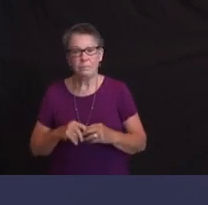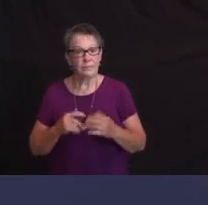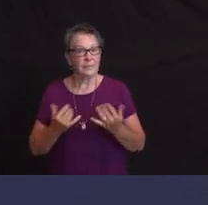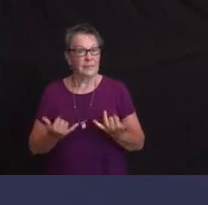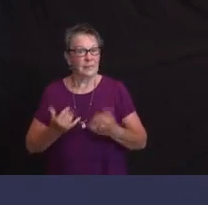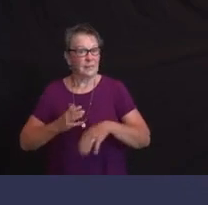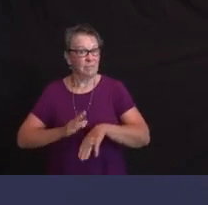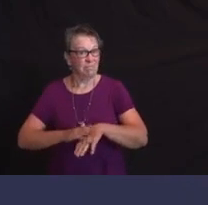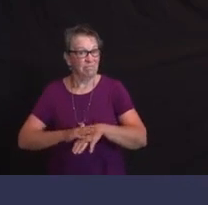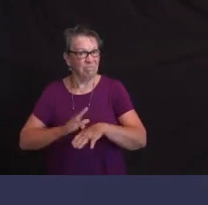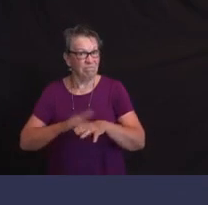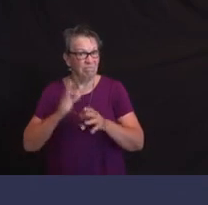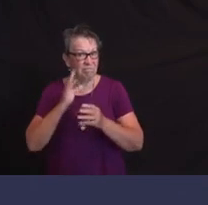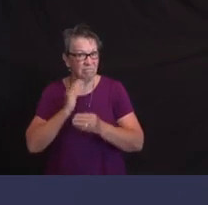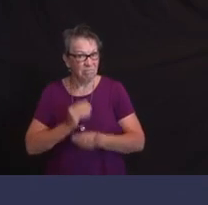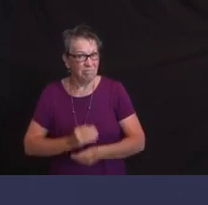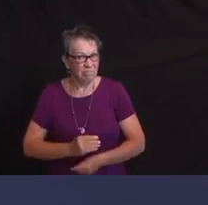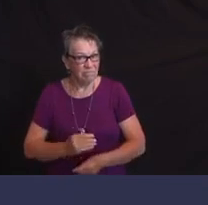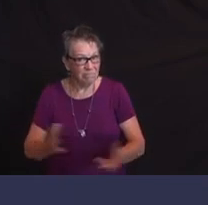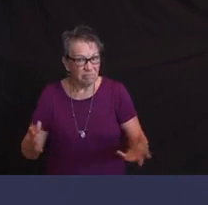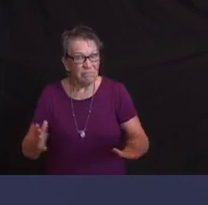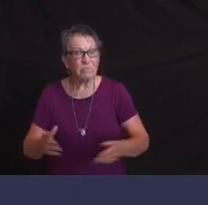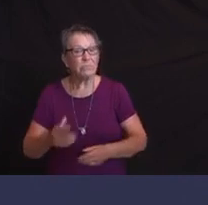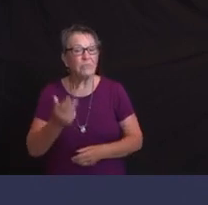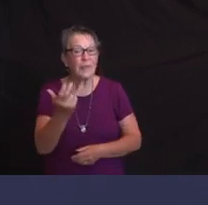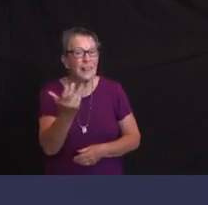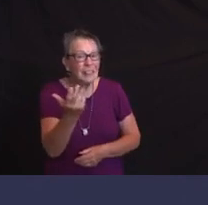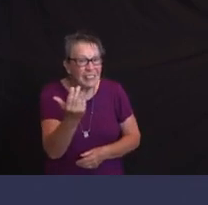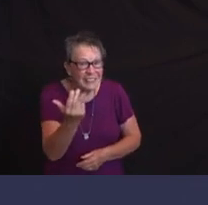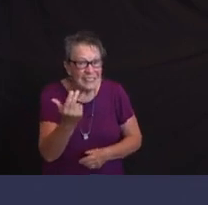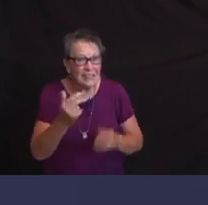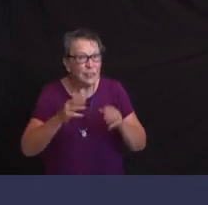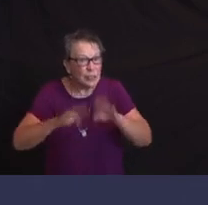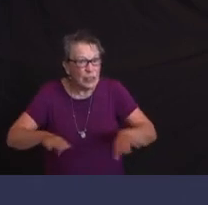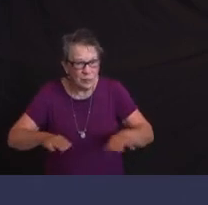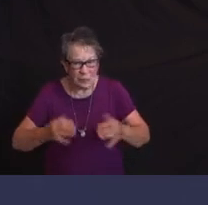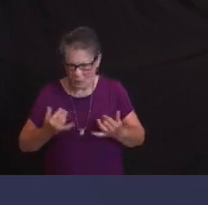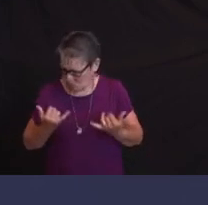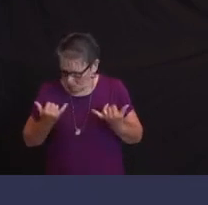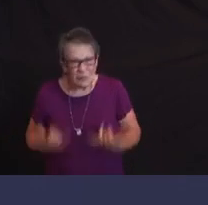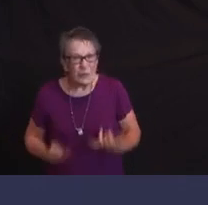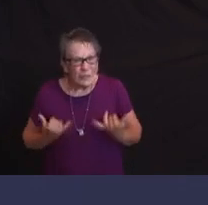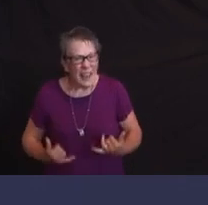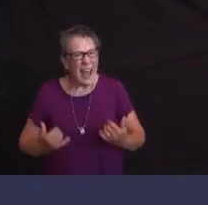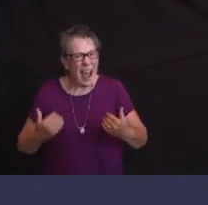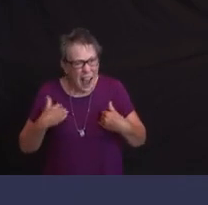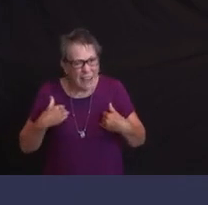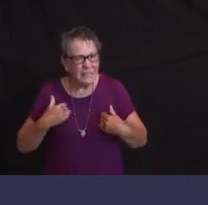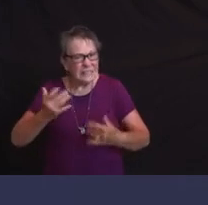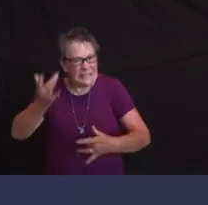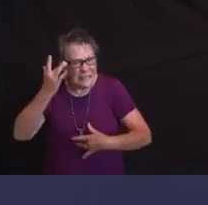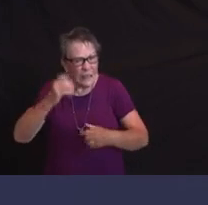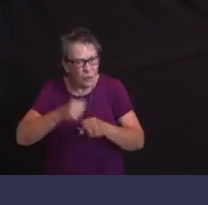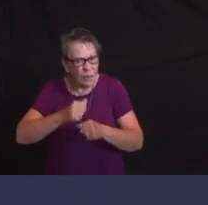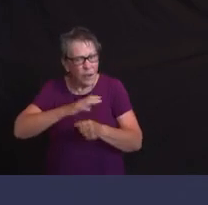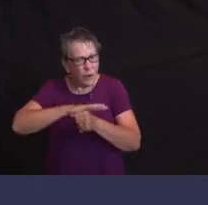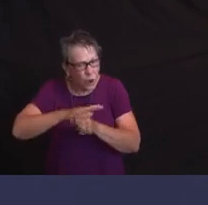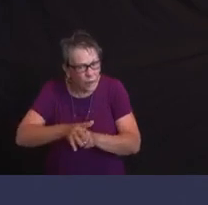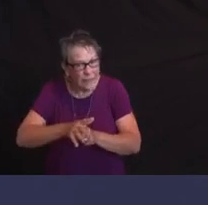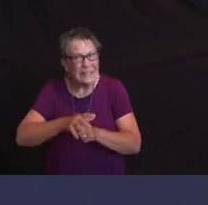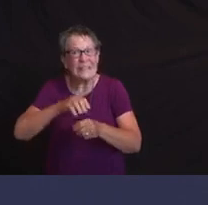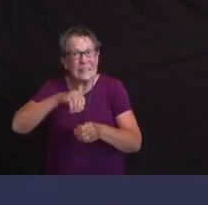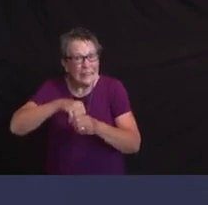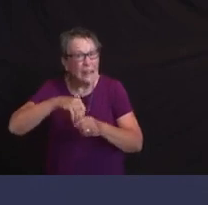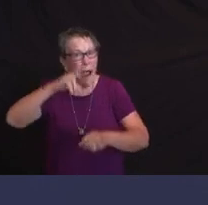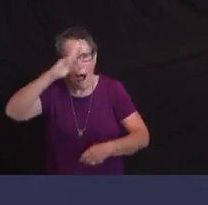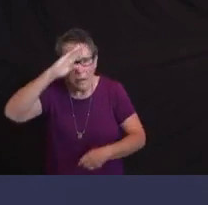treated in our hospitals, 2 of whom are in intensive care. There are those on one side in this who will preface